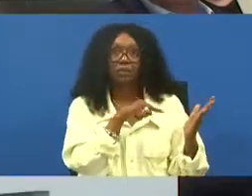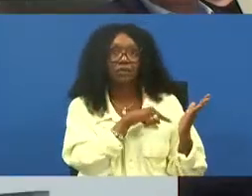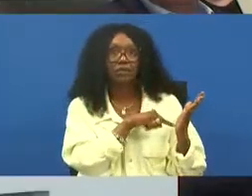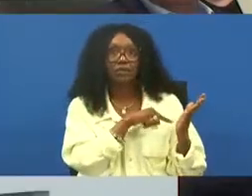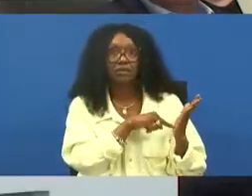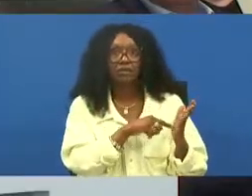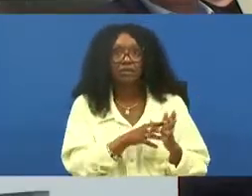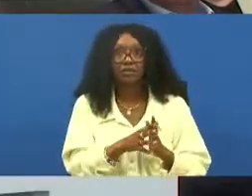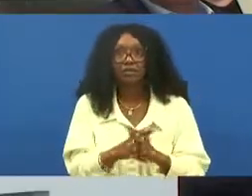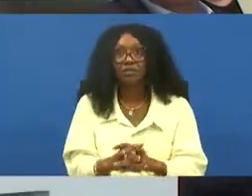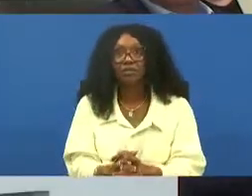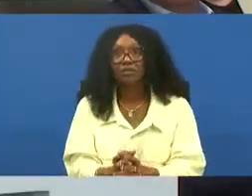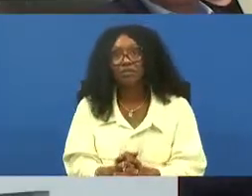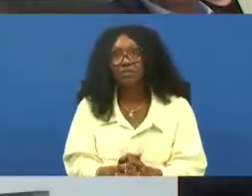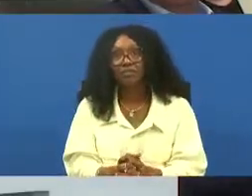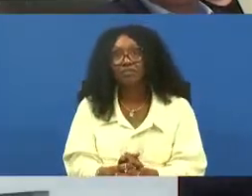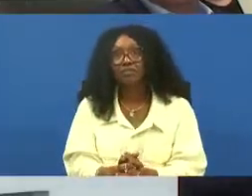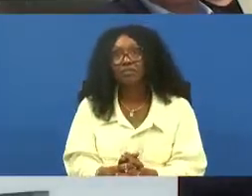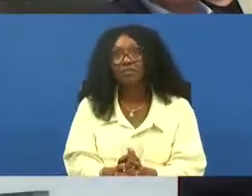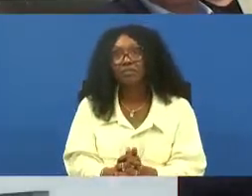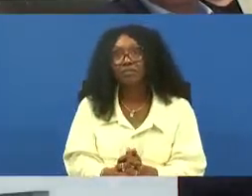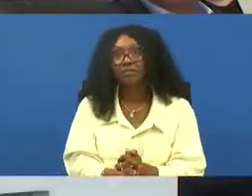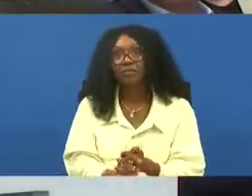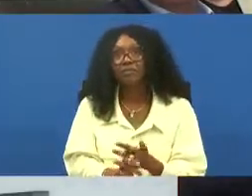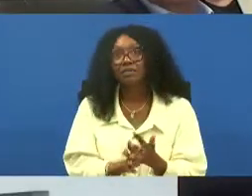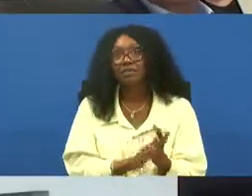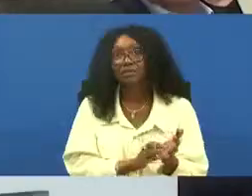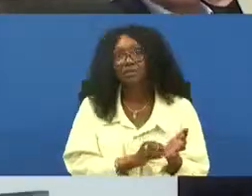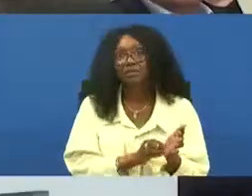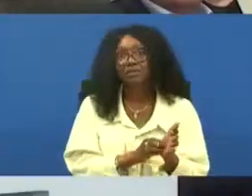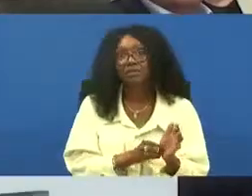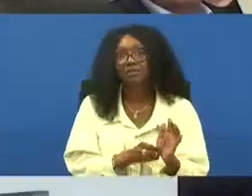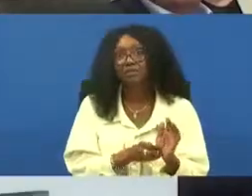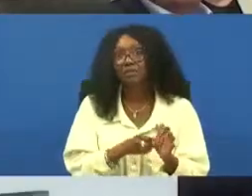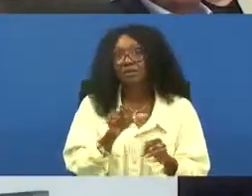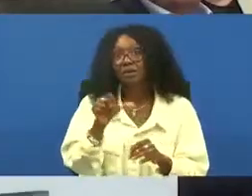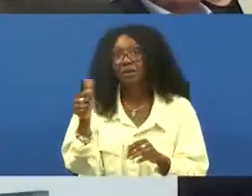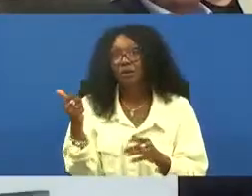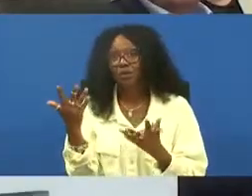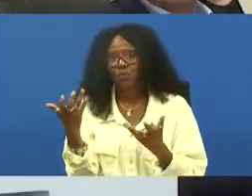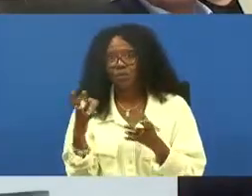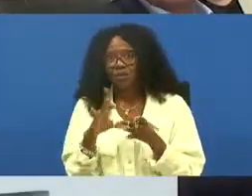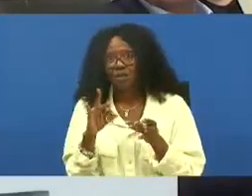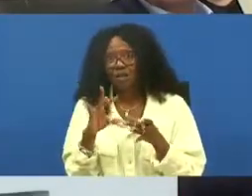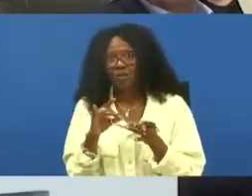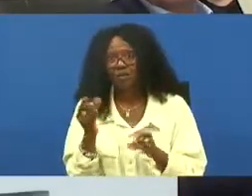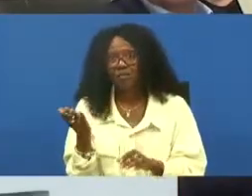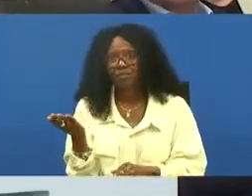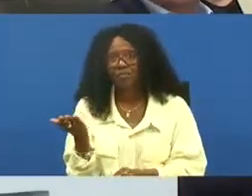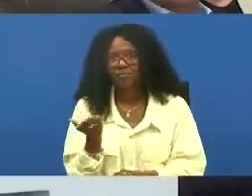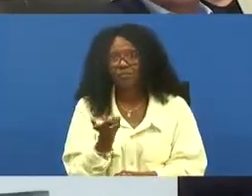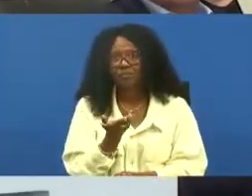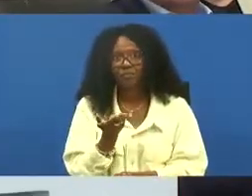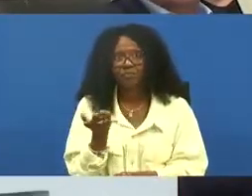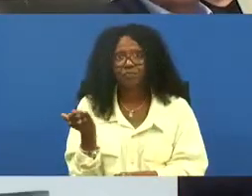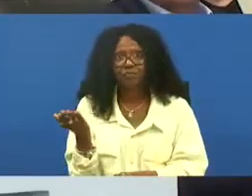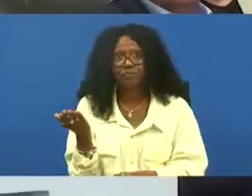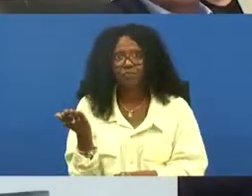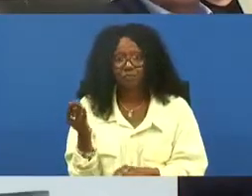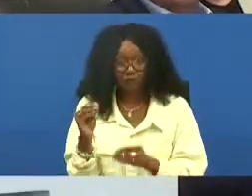well, when you get to, Sure. I want to speak to about. Anyone else wishing to speak on this item? Item